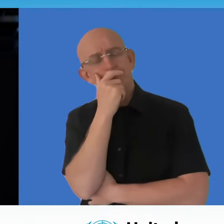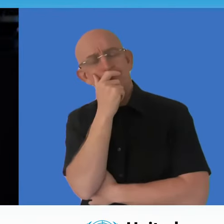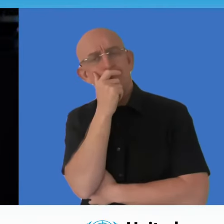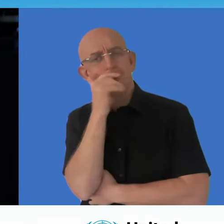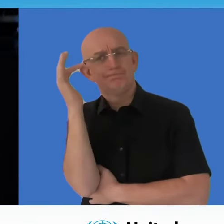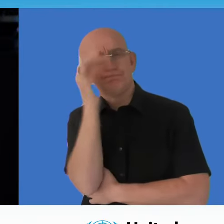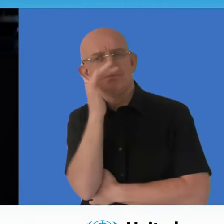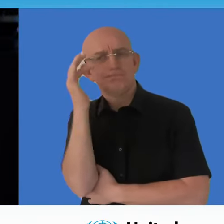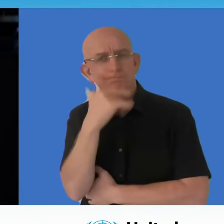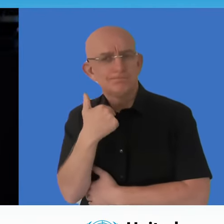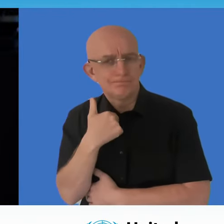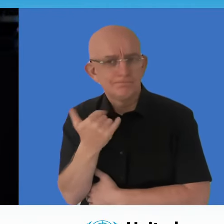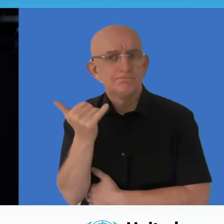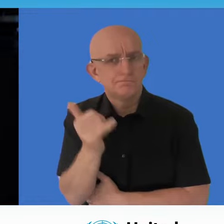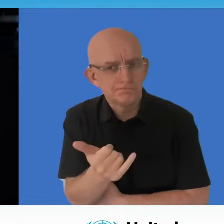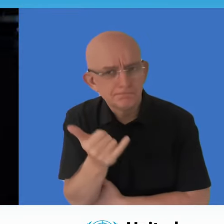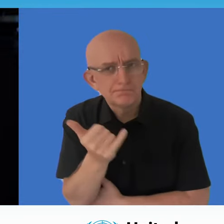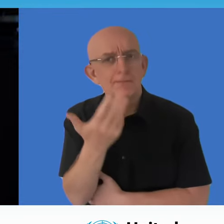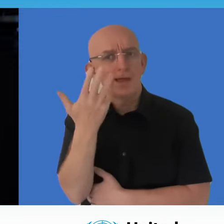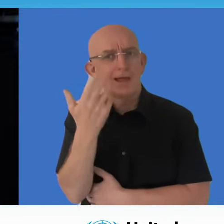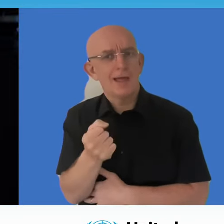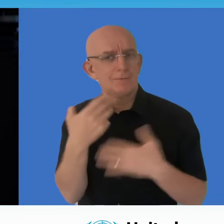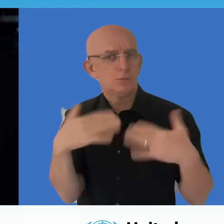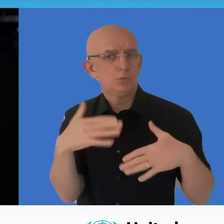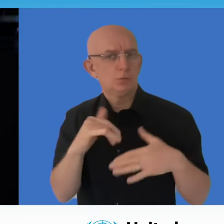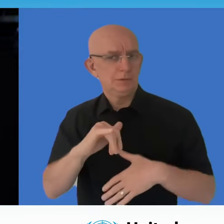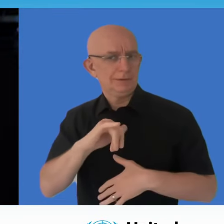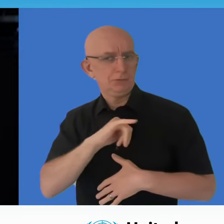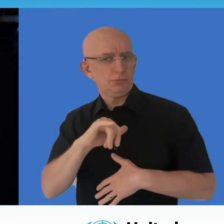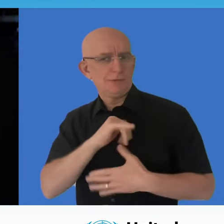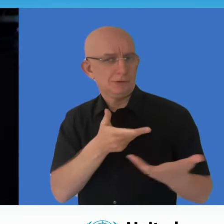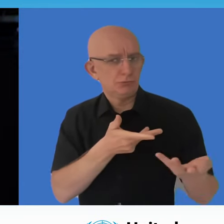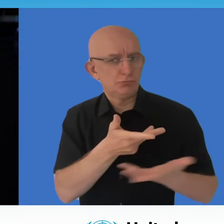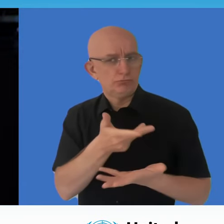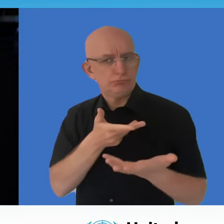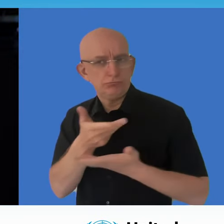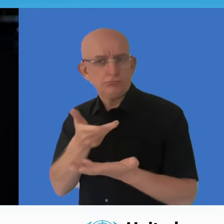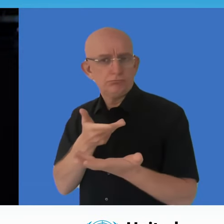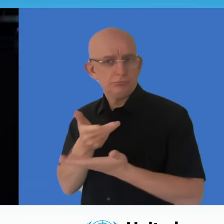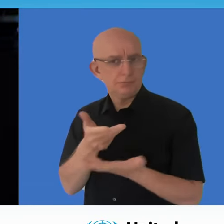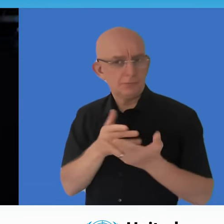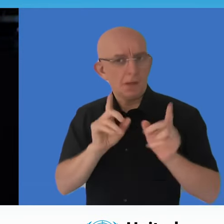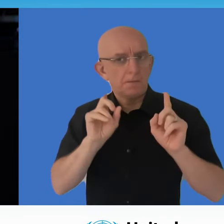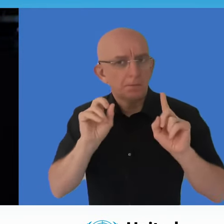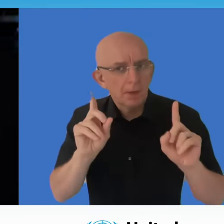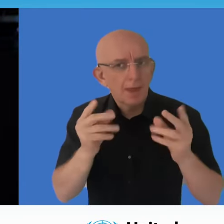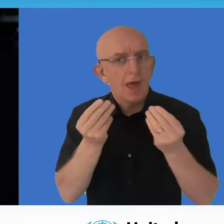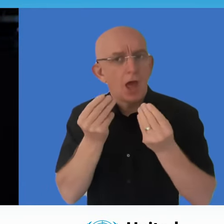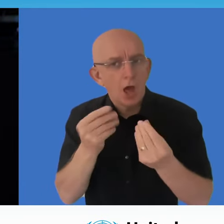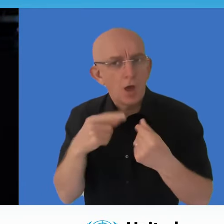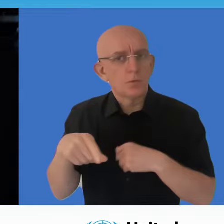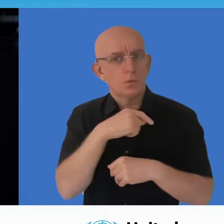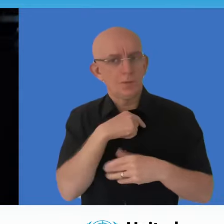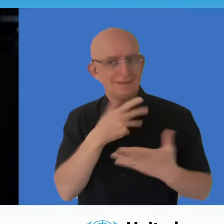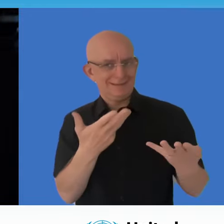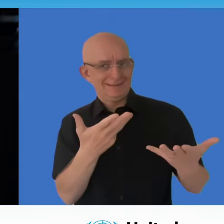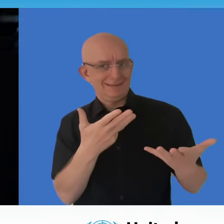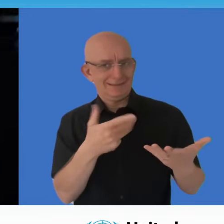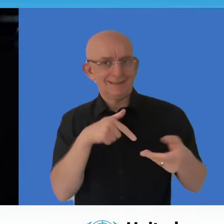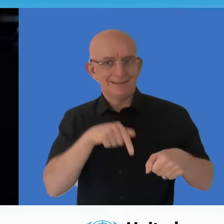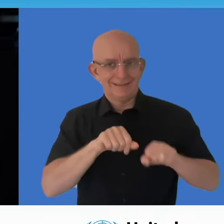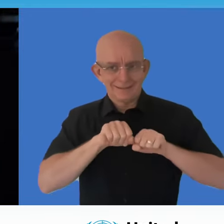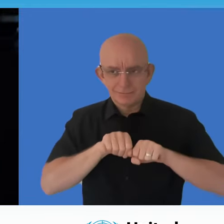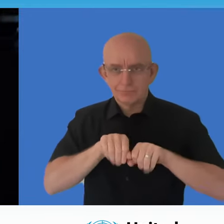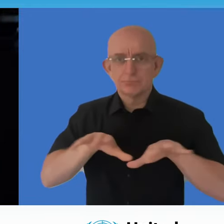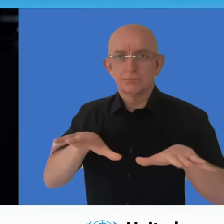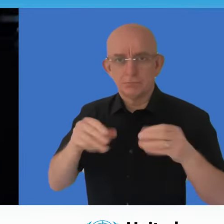interesting conversations all the time, but how do we translate those into practical action? So that's my question for you. How